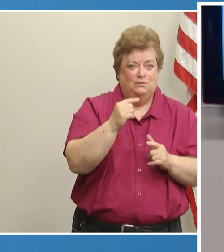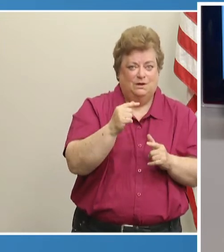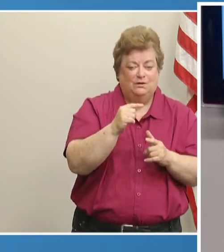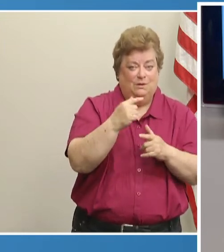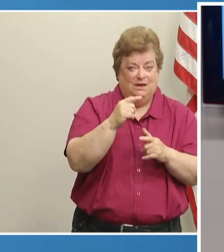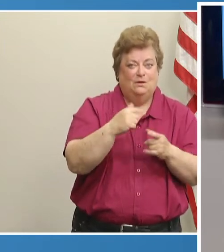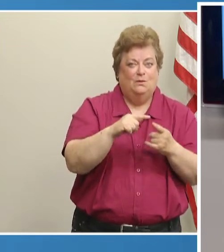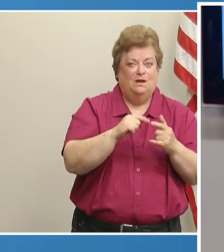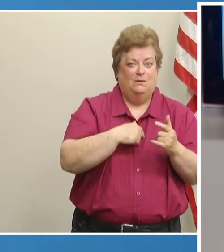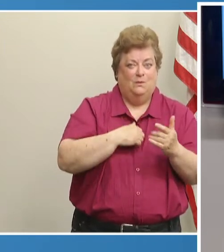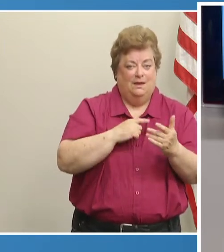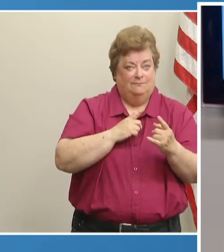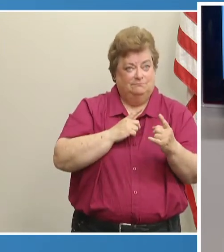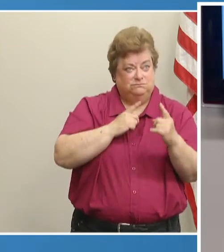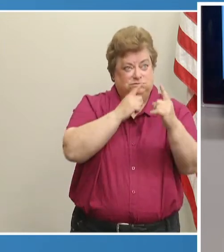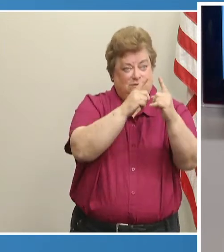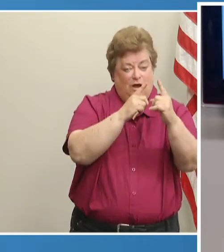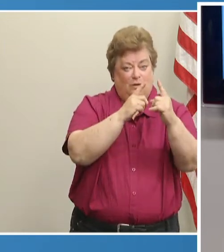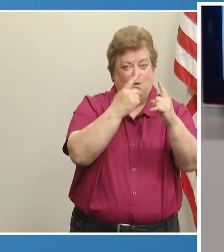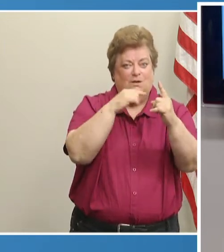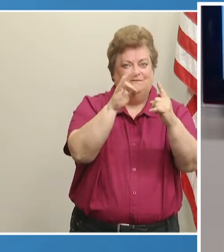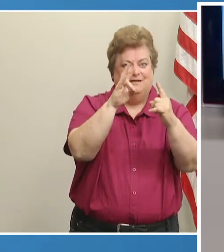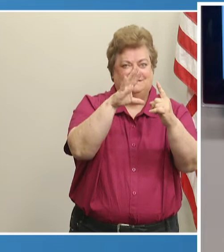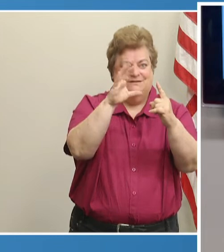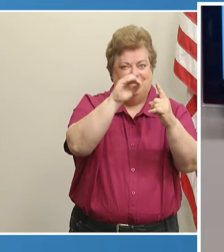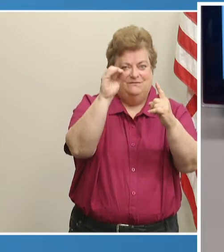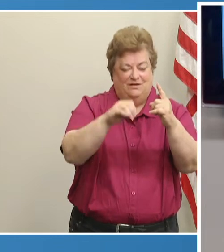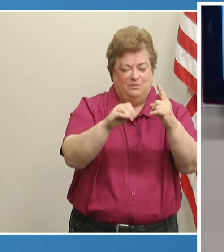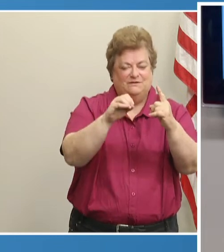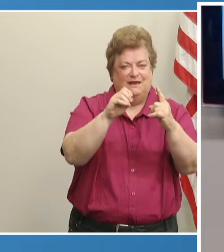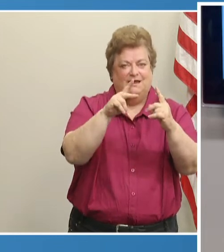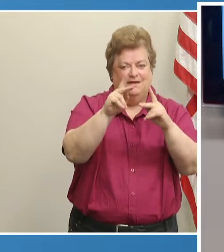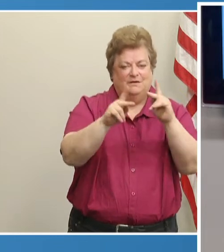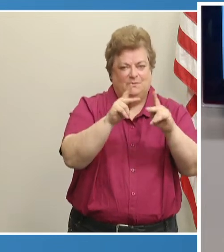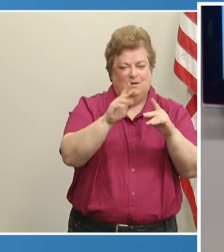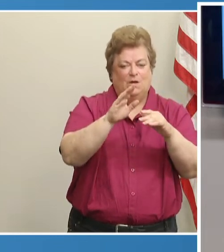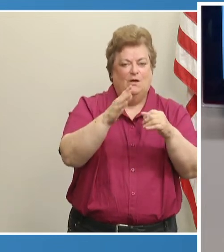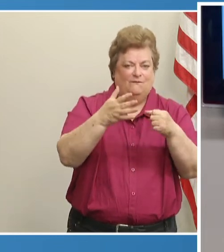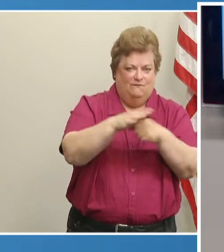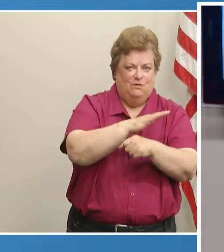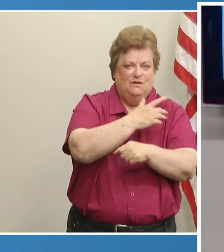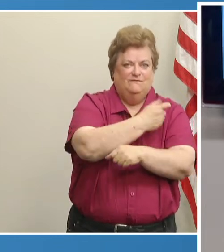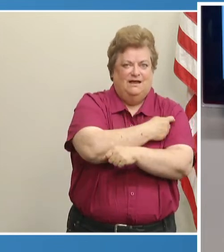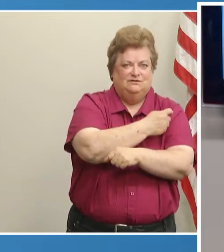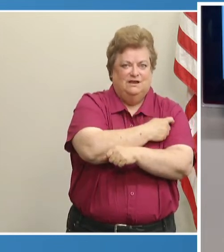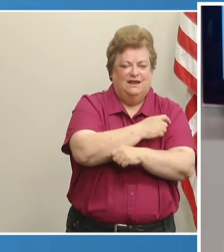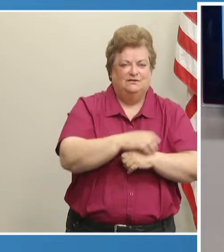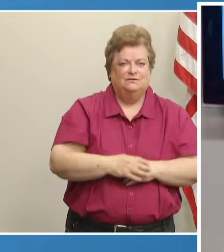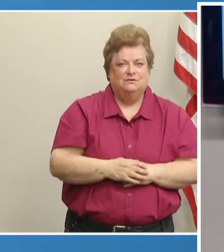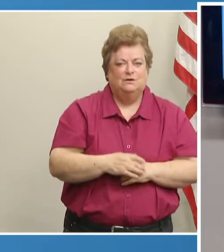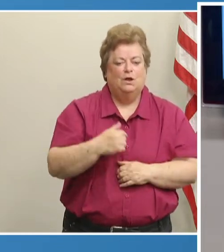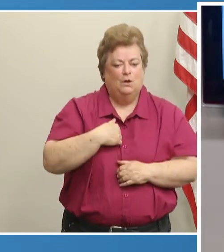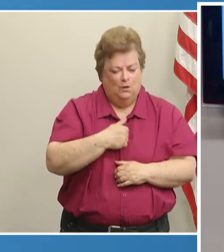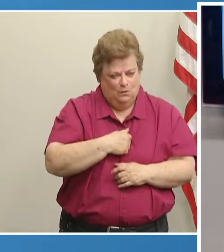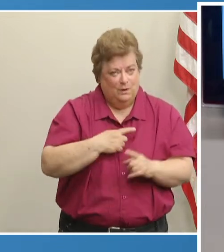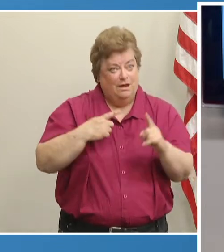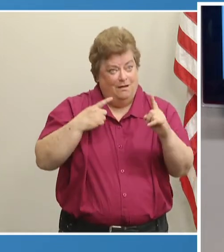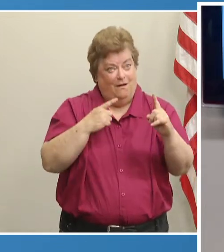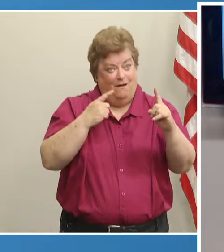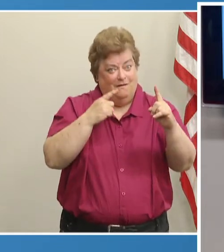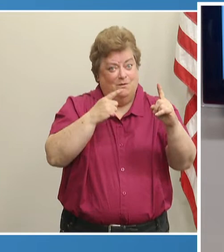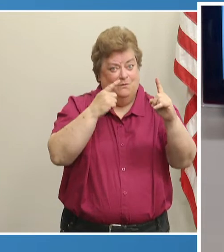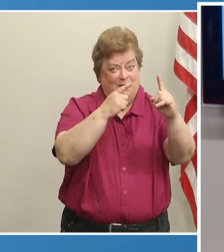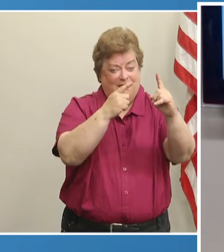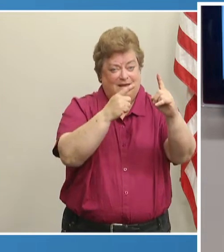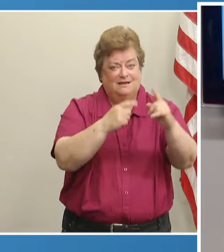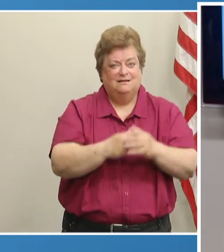reach our goal of having 75% of the population fully vaccinated. We are on our way. This week